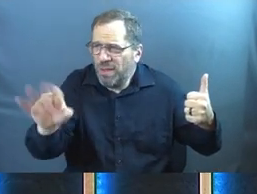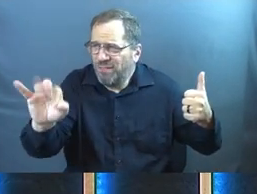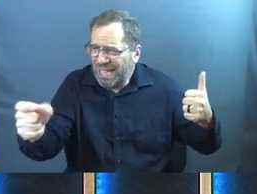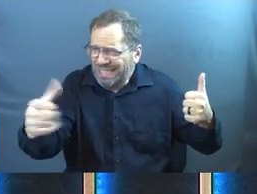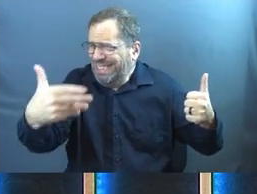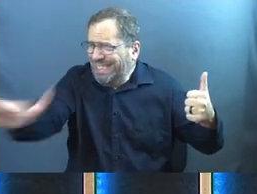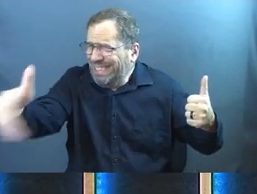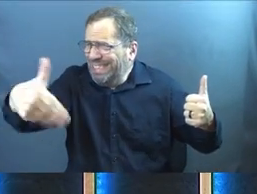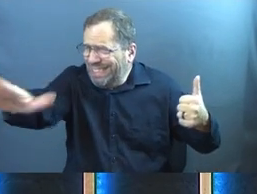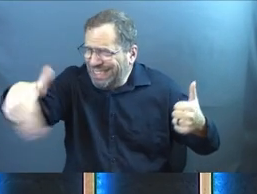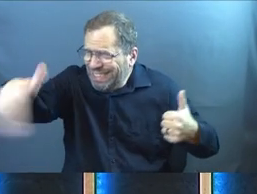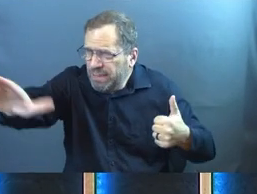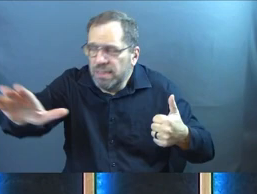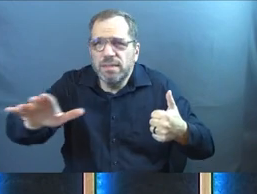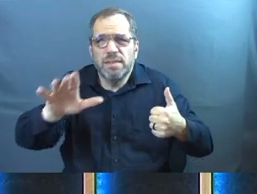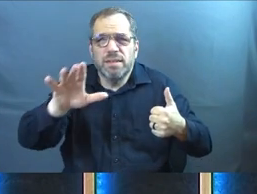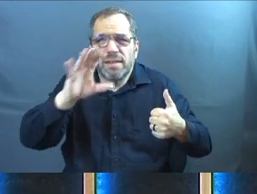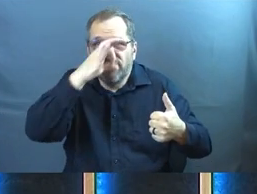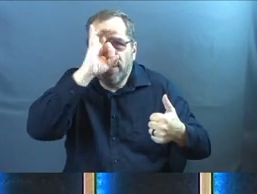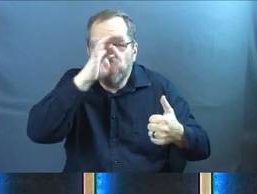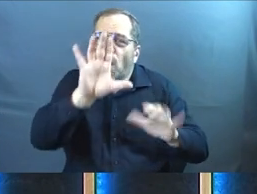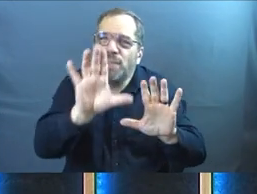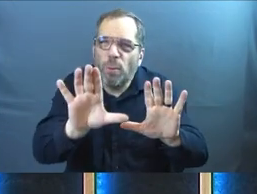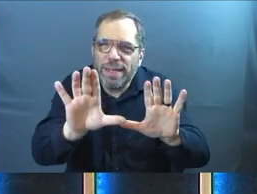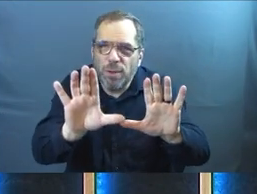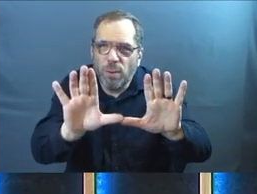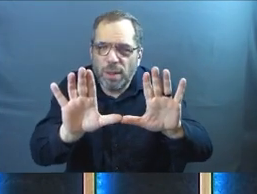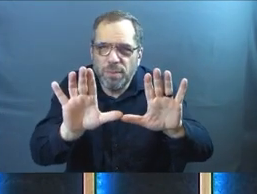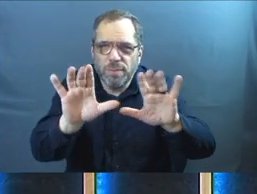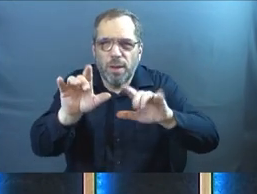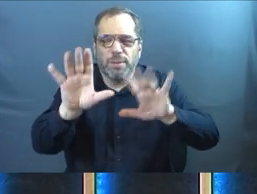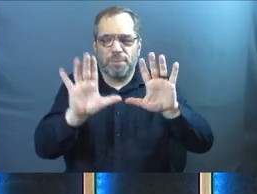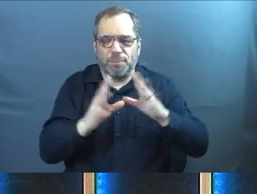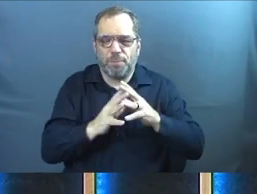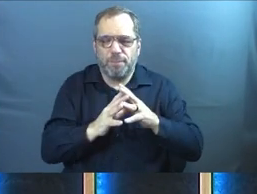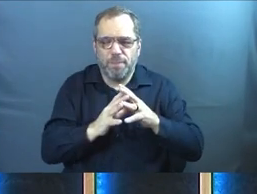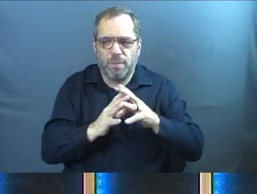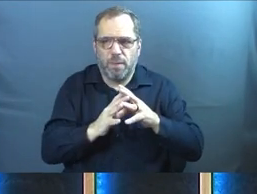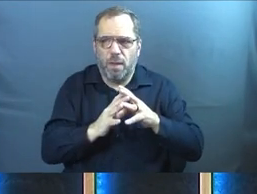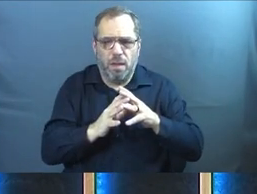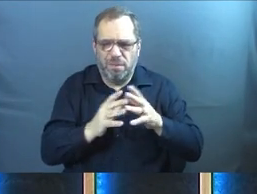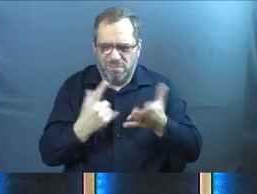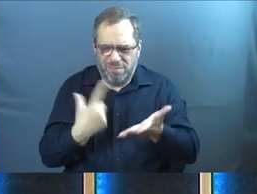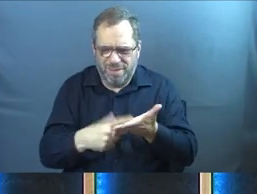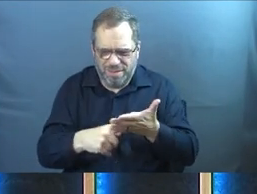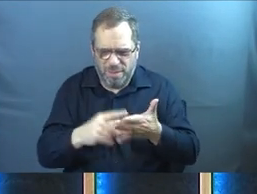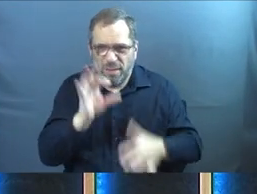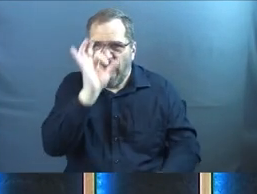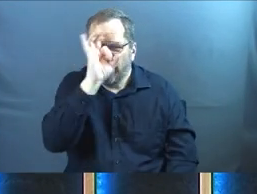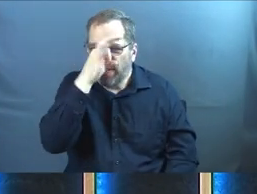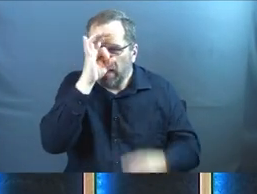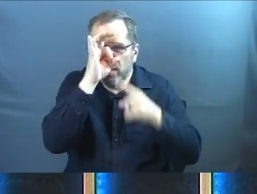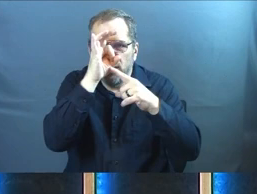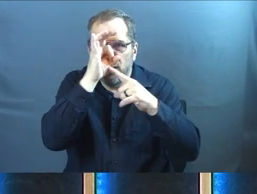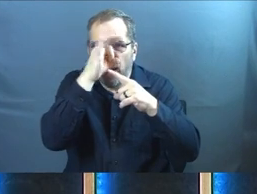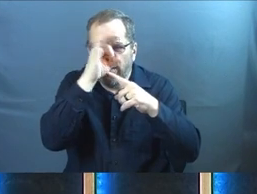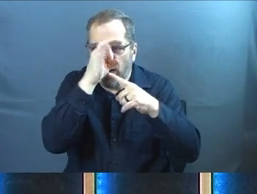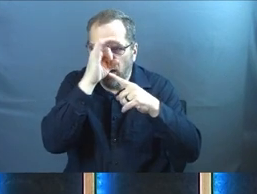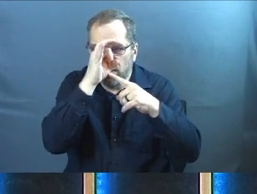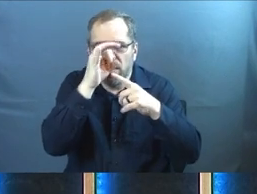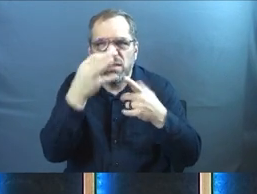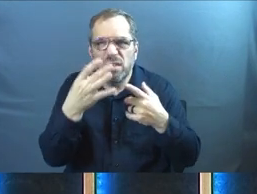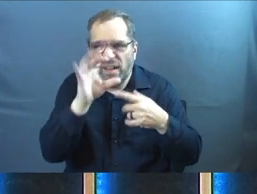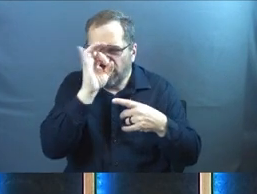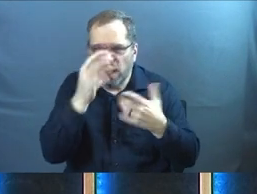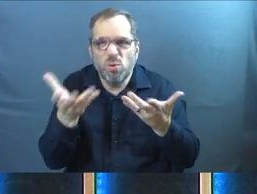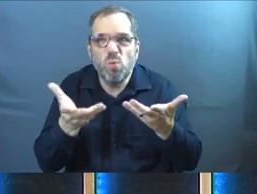foxes. Now, back up from that for a second. What the heck are they talking about foxes? What